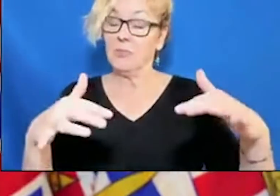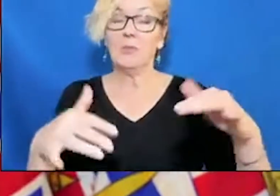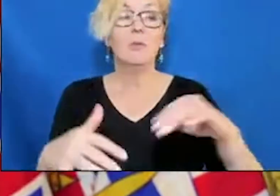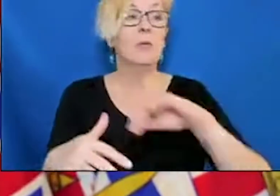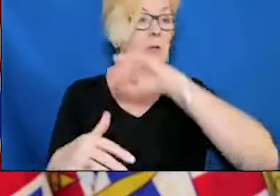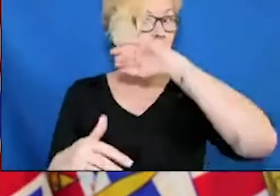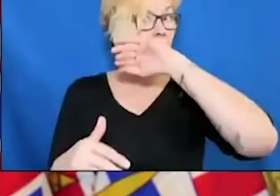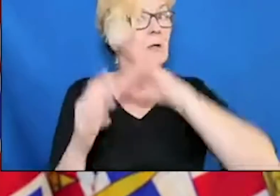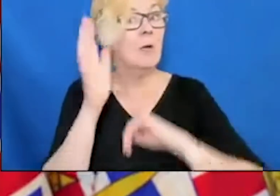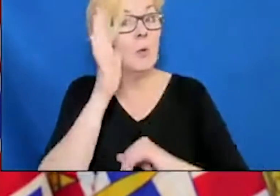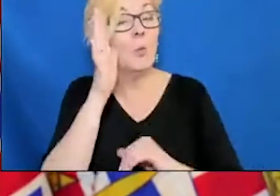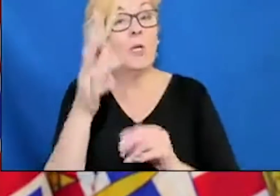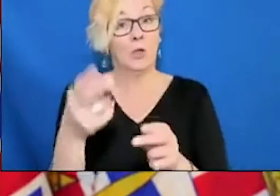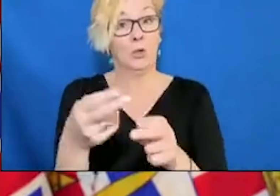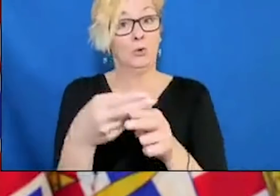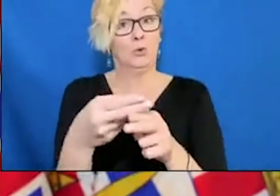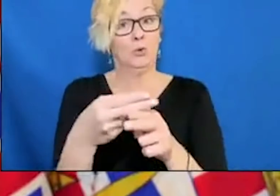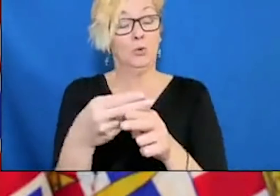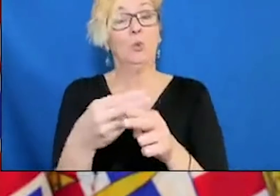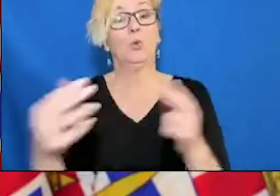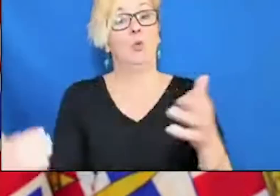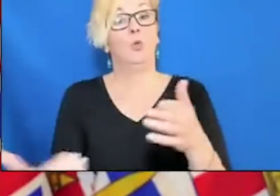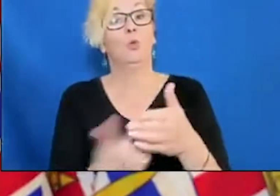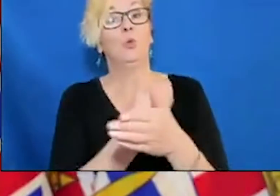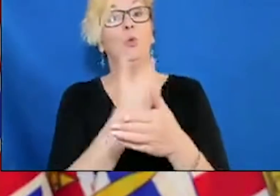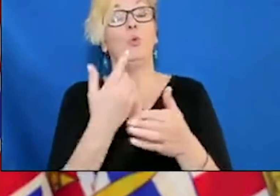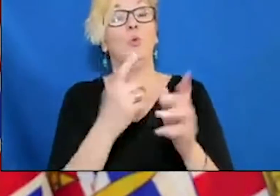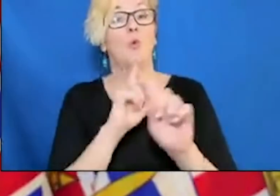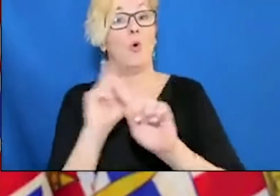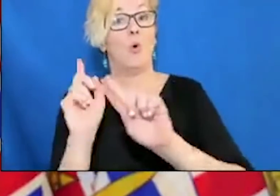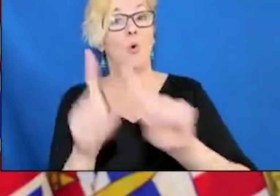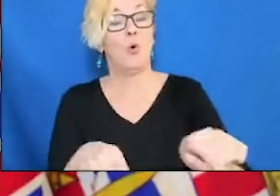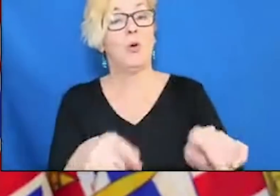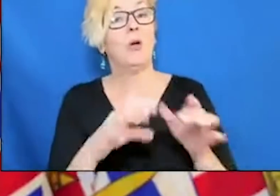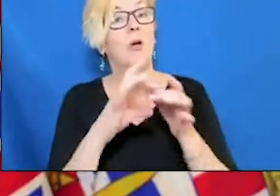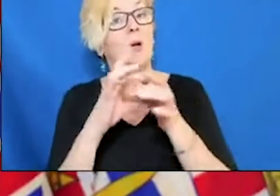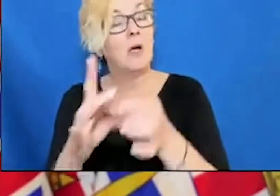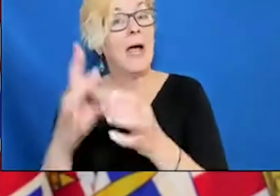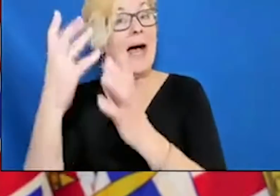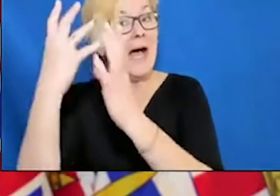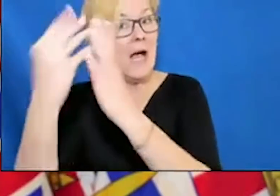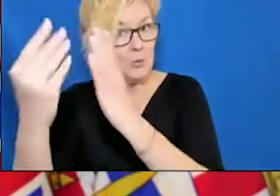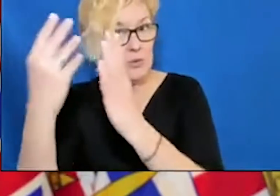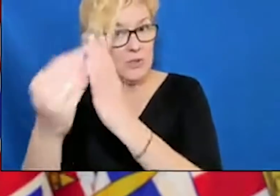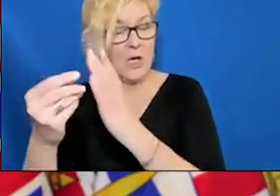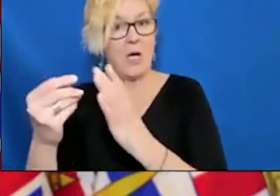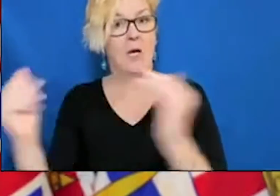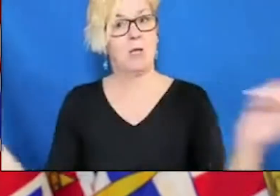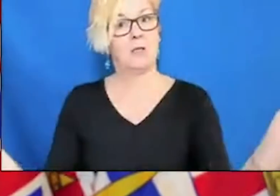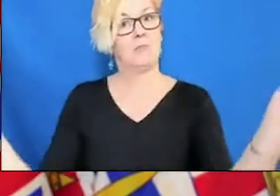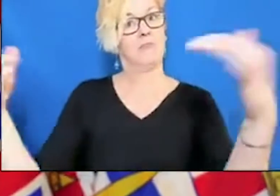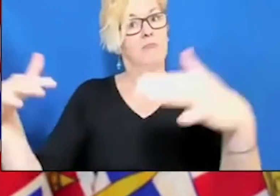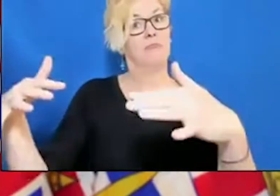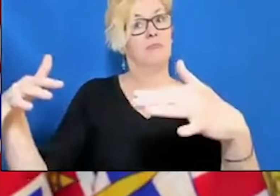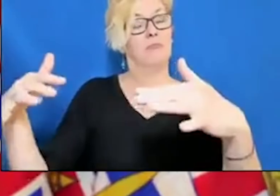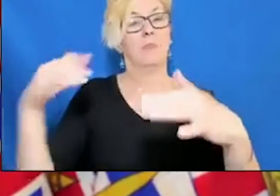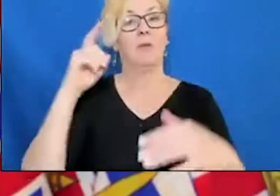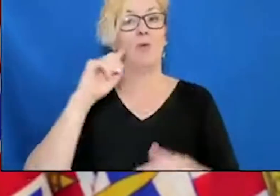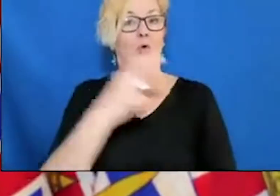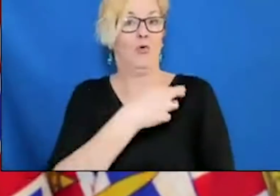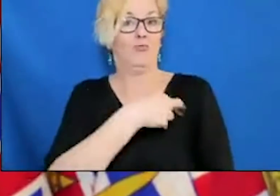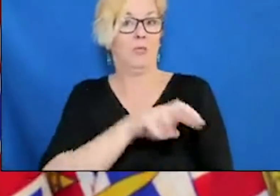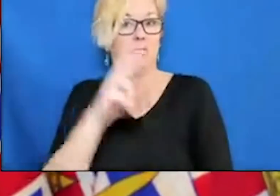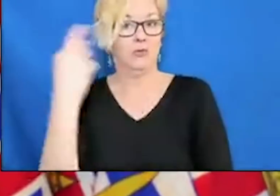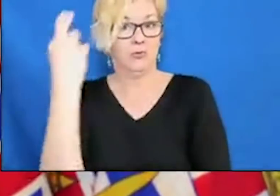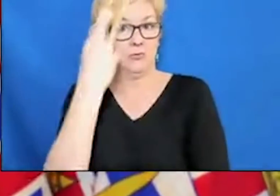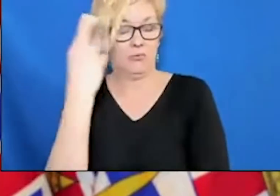gatherings based on the advice that I gratefully received from many faith leaders last week, and that will be coming in the next